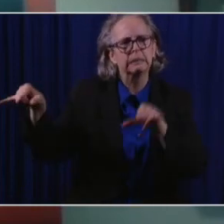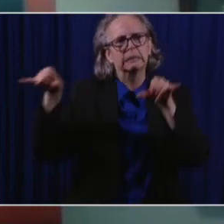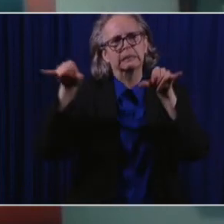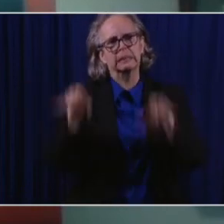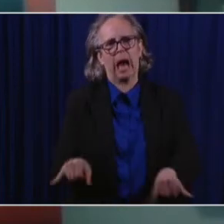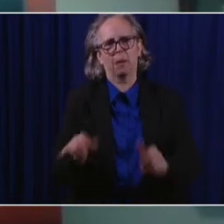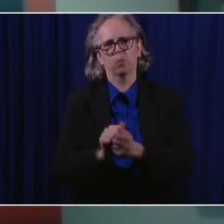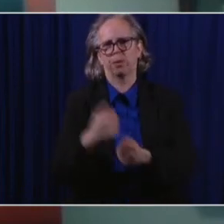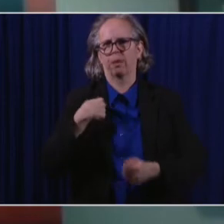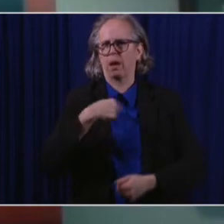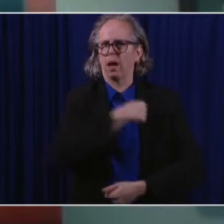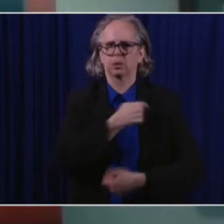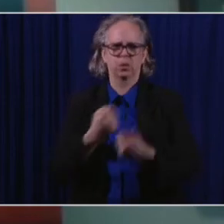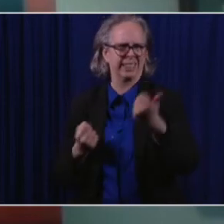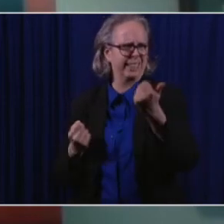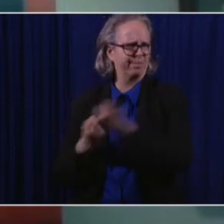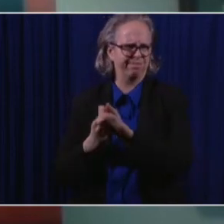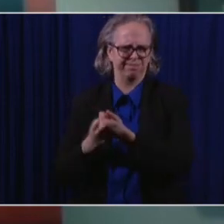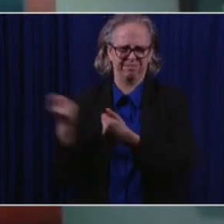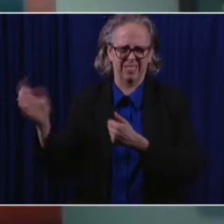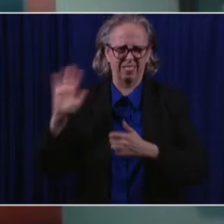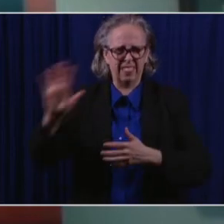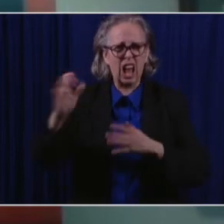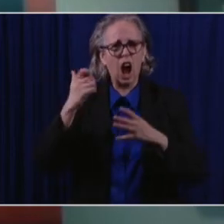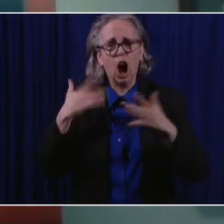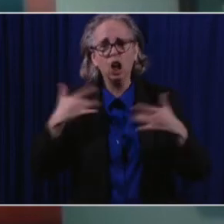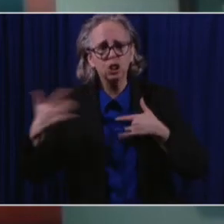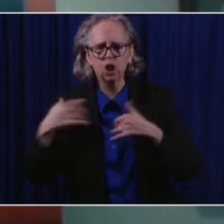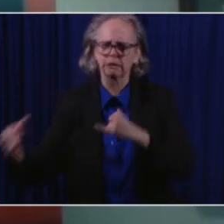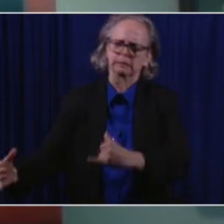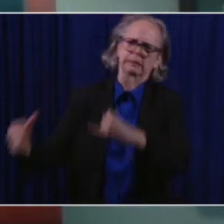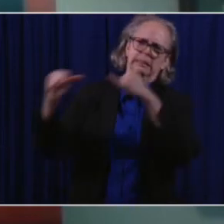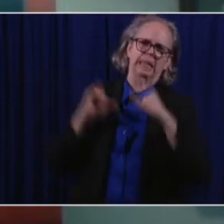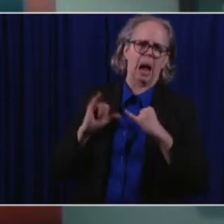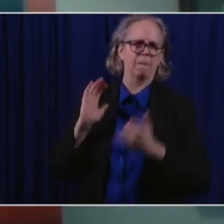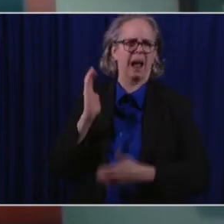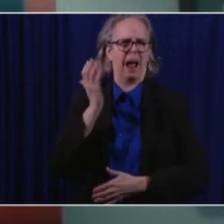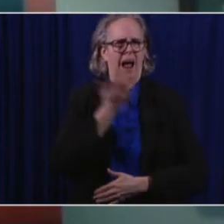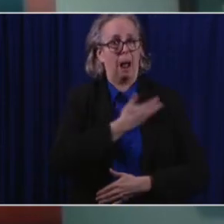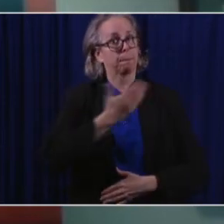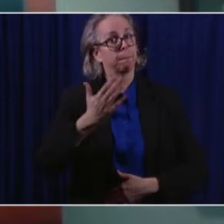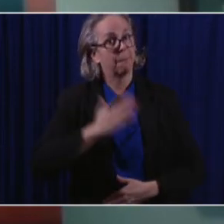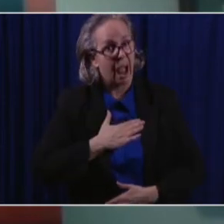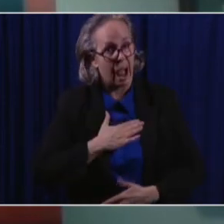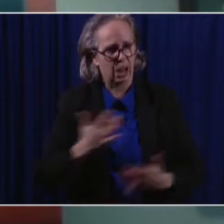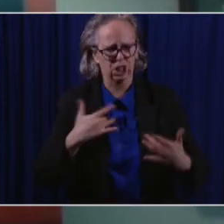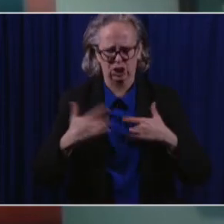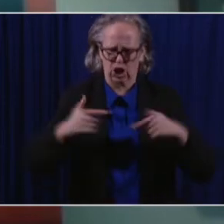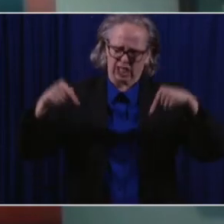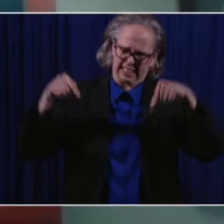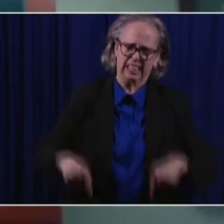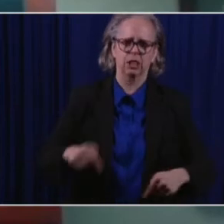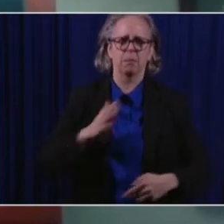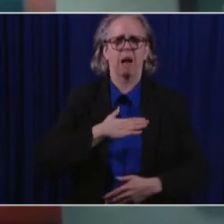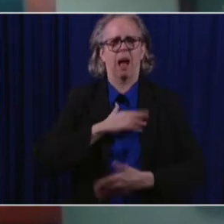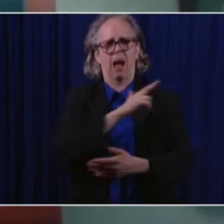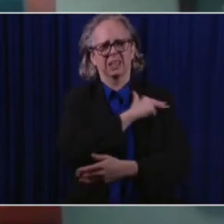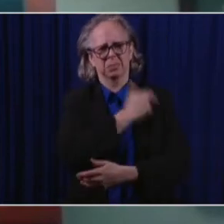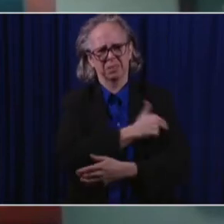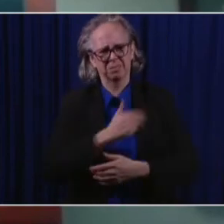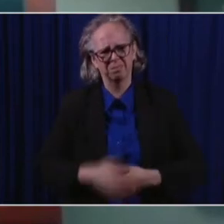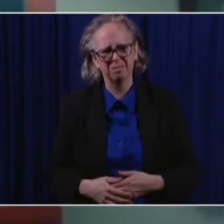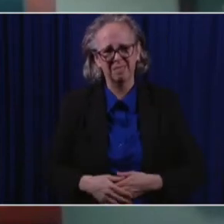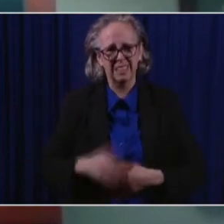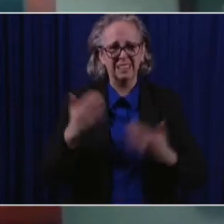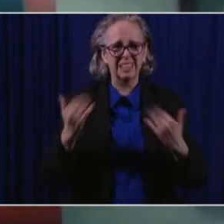and things that they are concerned about and seeing is exactly what we're seeing here at St. Rita's. So right now, about a third of our inpatient census